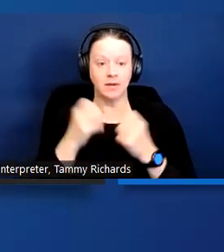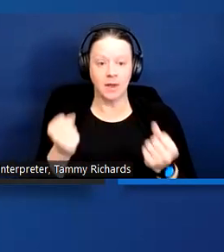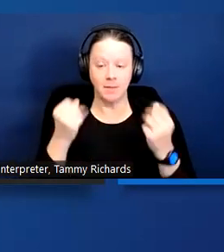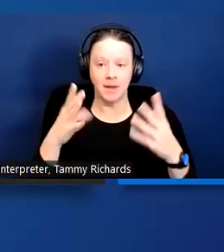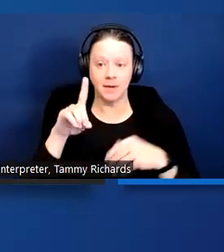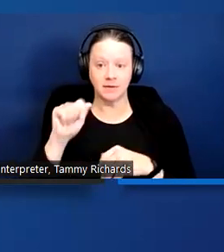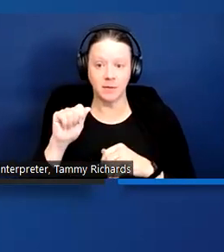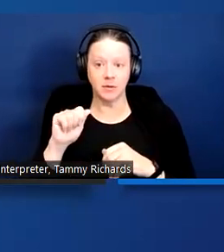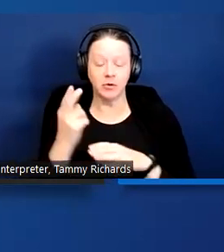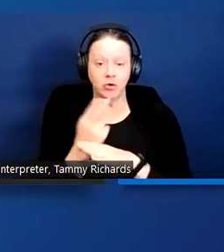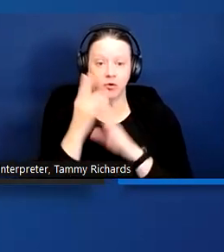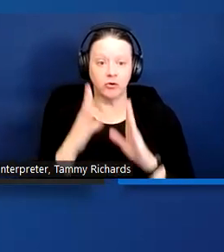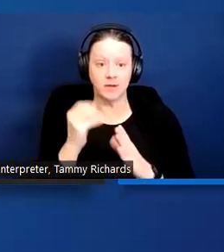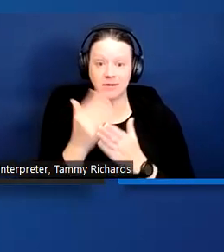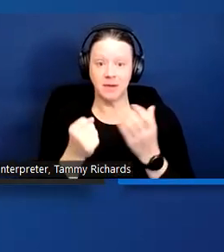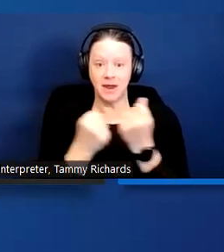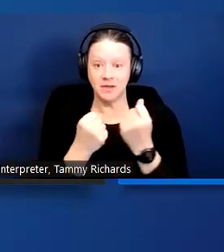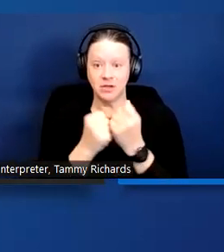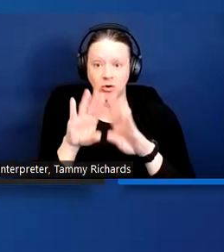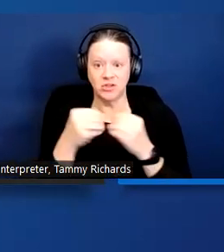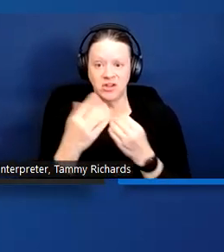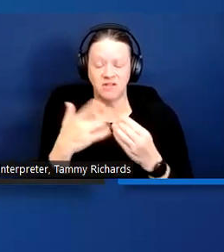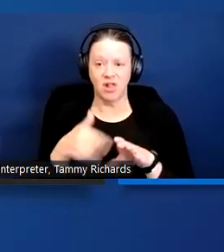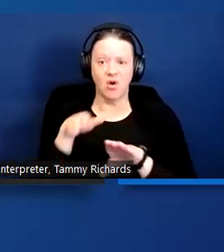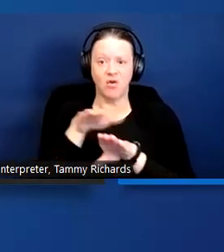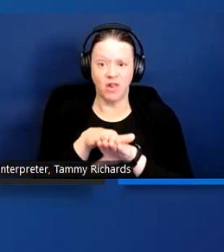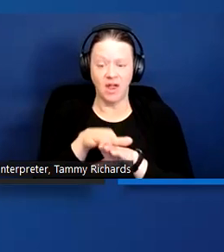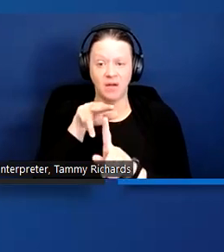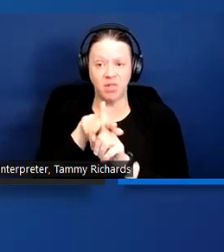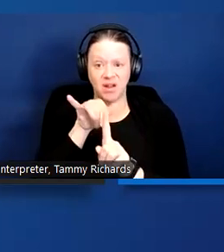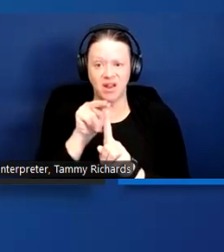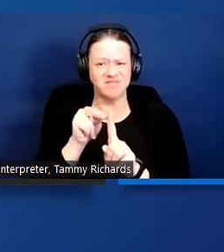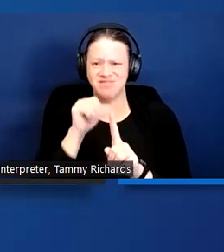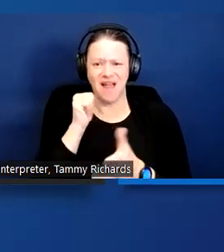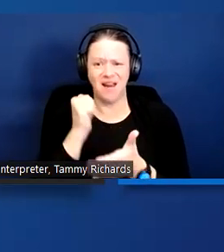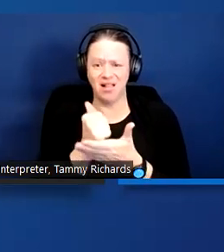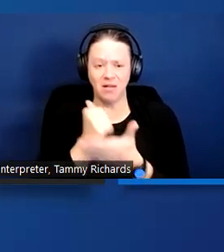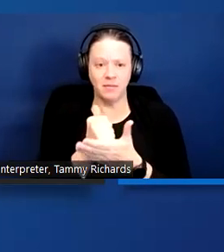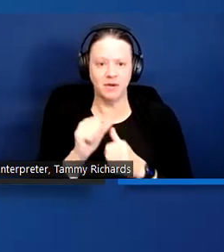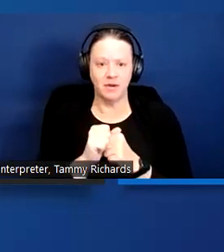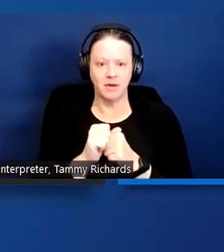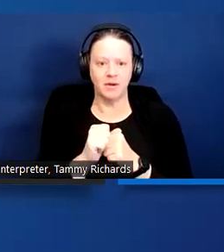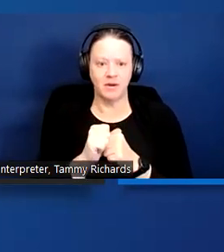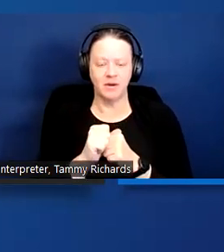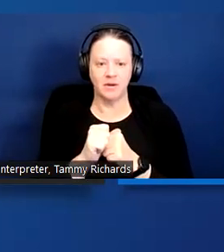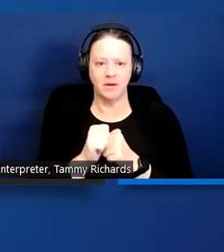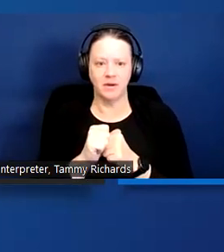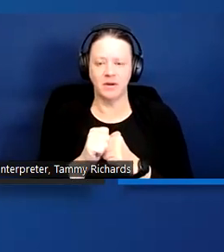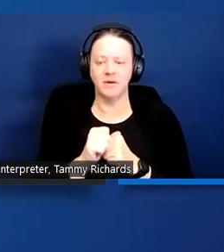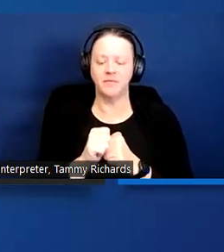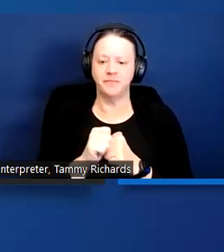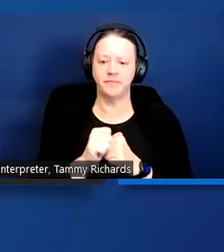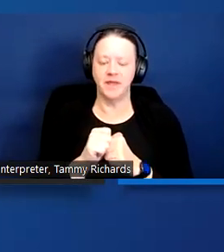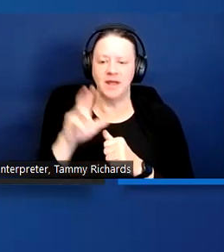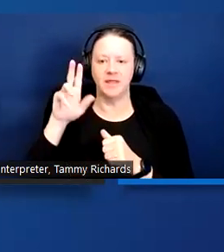some advocacy organizations don't find them helpful. The NFB made a statement a couple of years ago about how about accessibility and how they